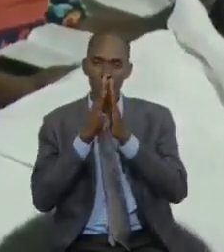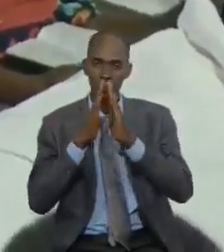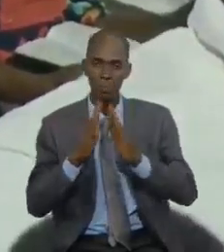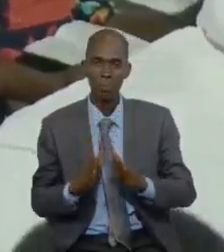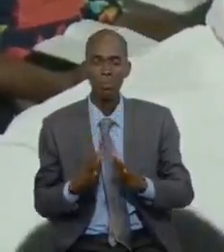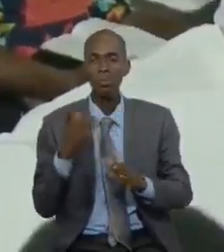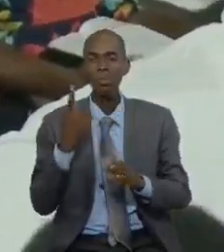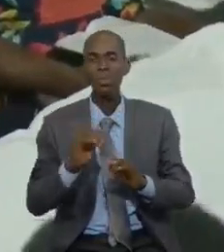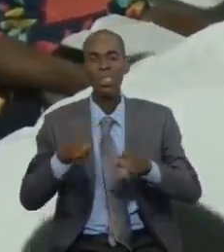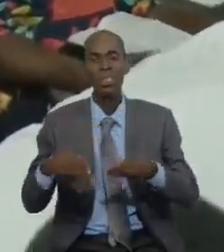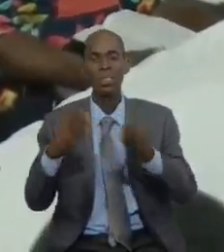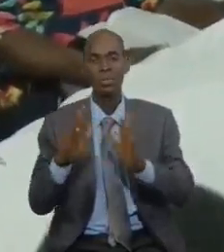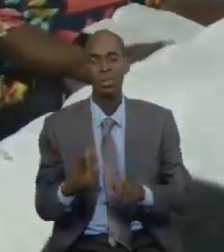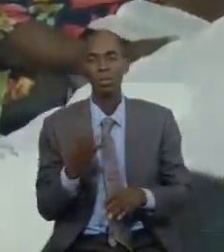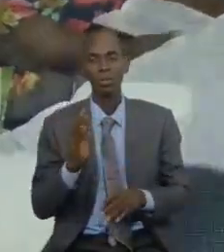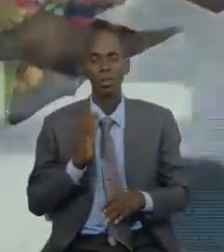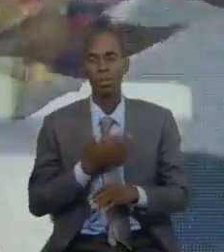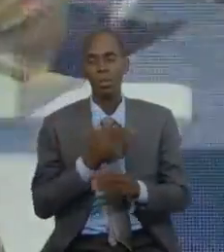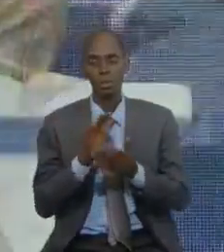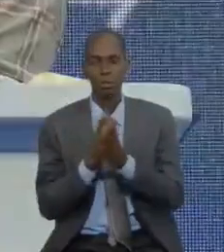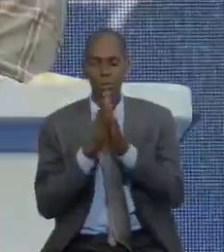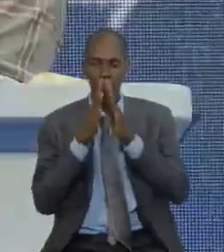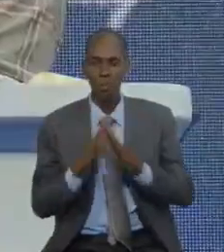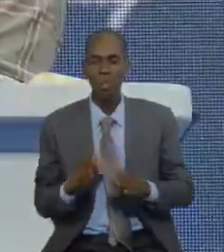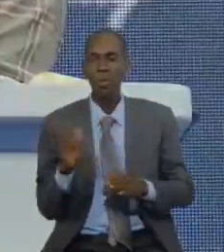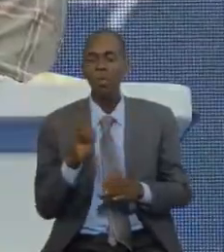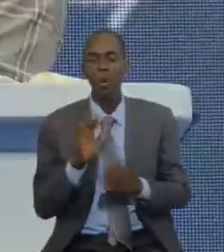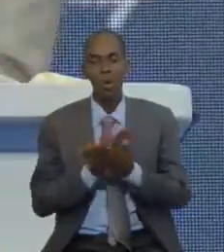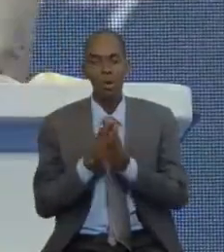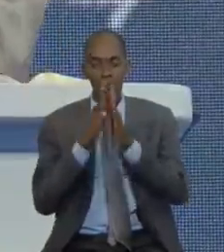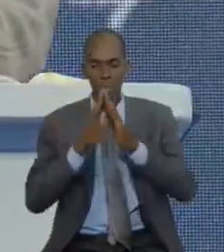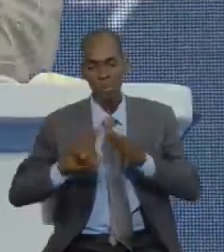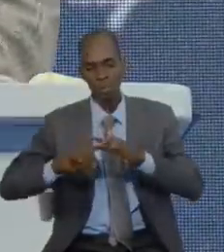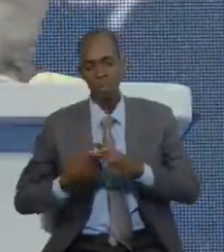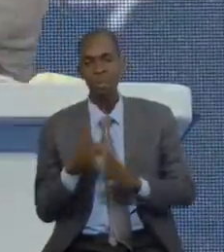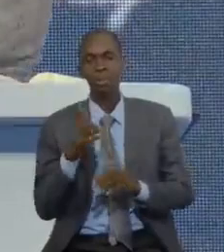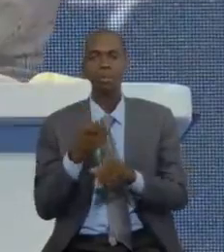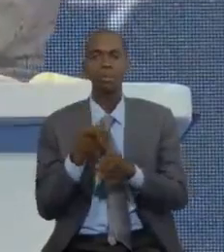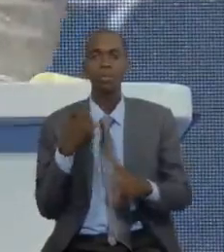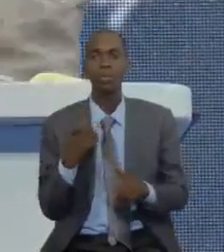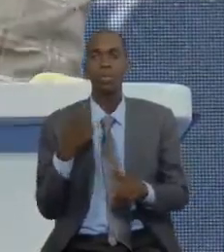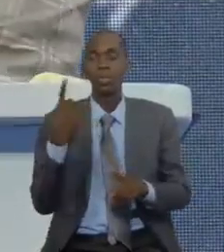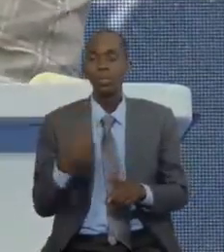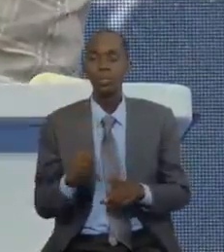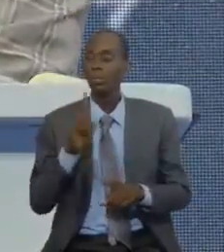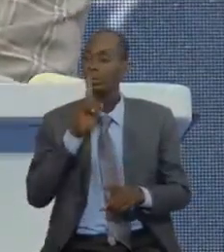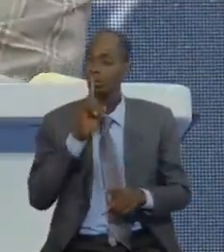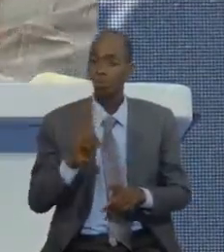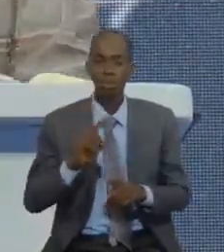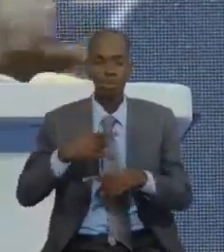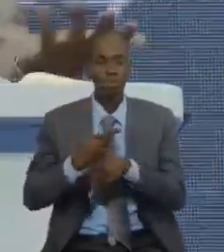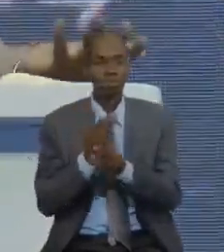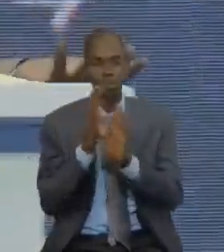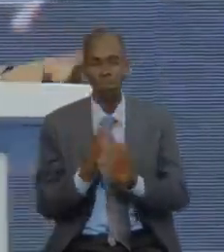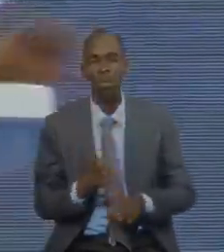our peace. La source de notre paix. The origin of our peace. L'origine de notre paix. The proof producer of our peace.